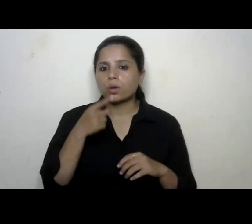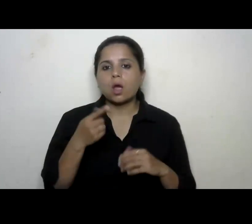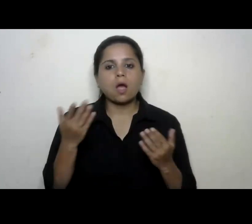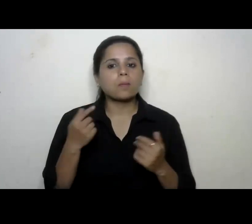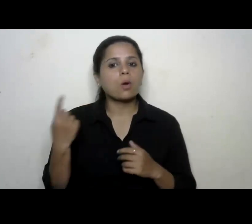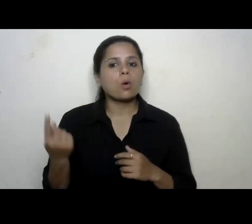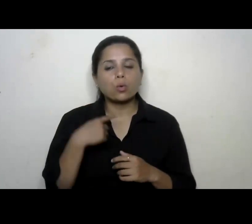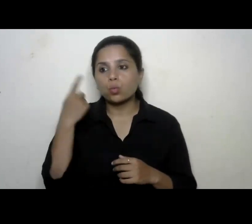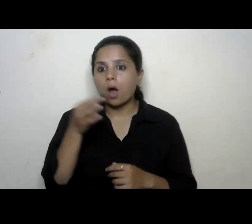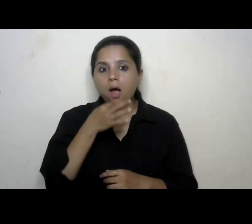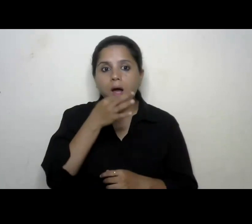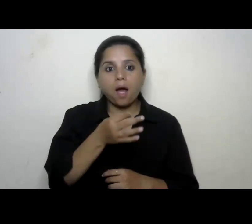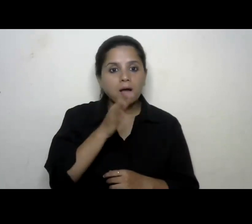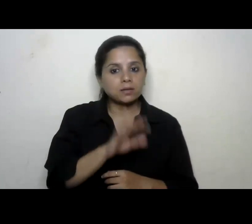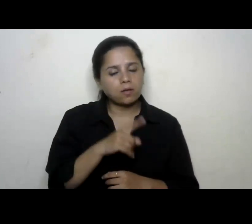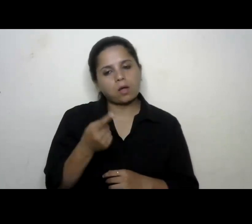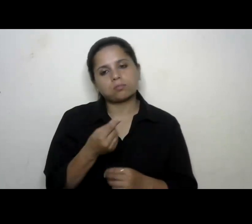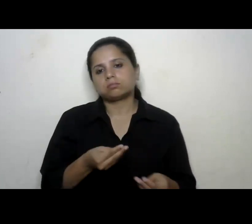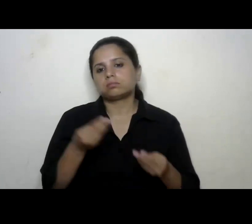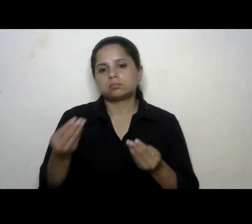who ask for it.